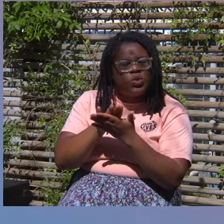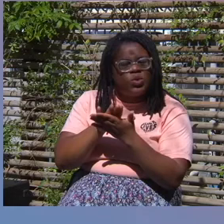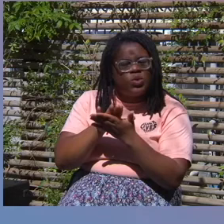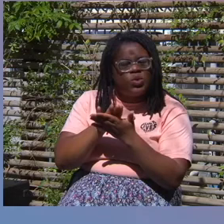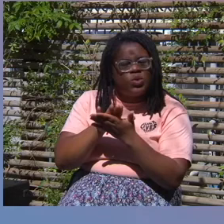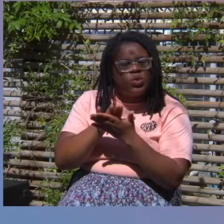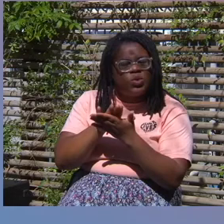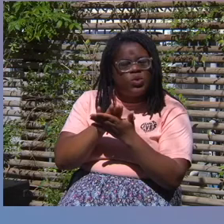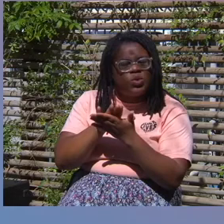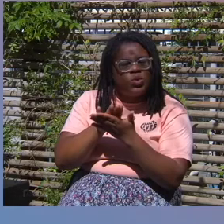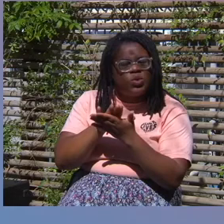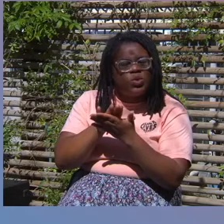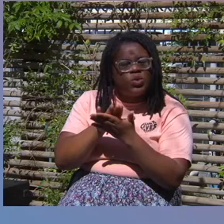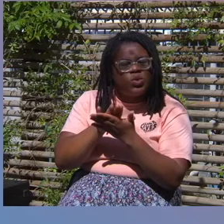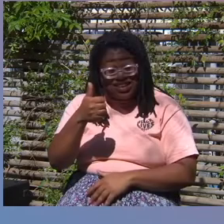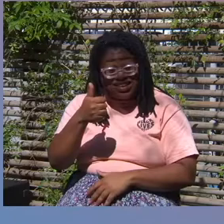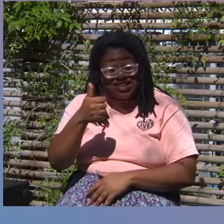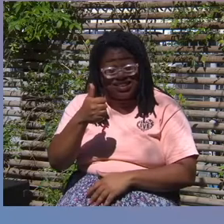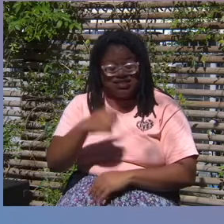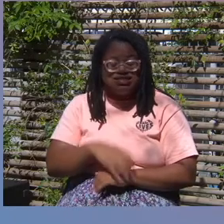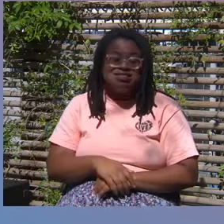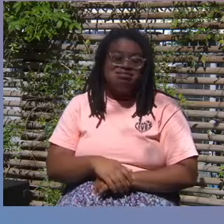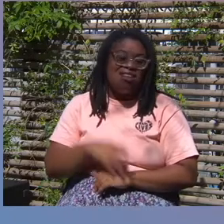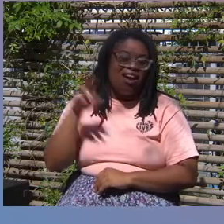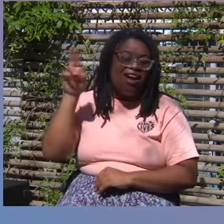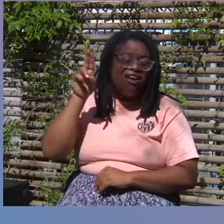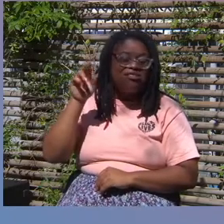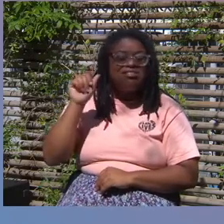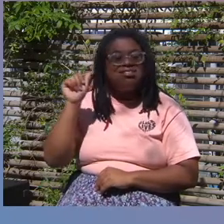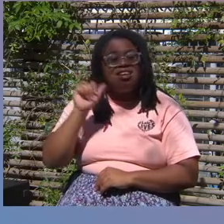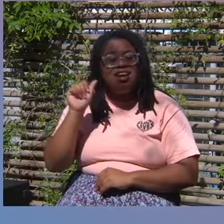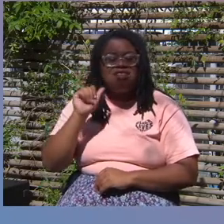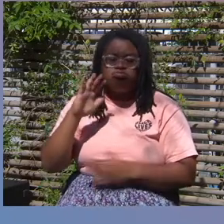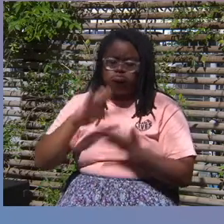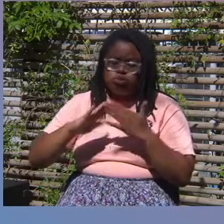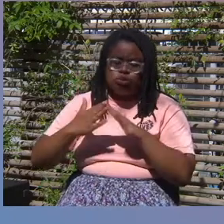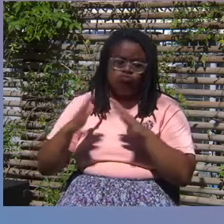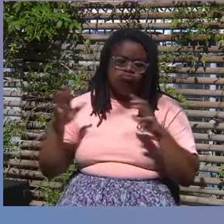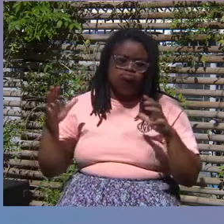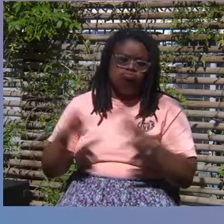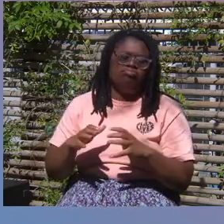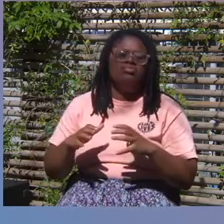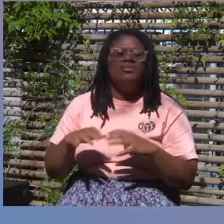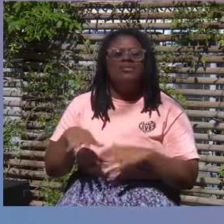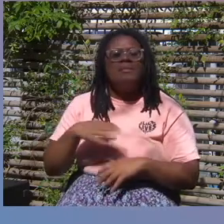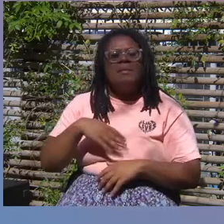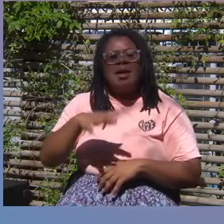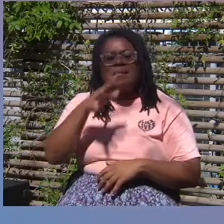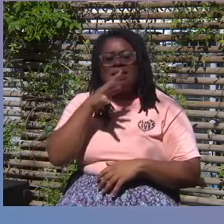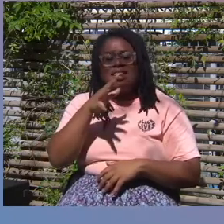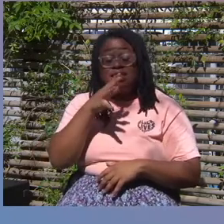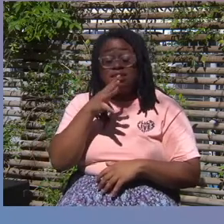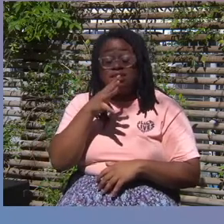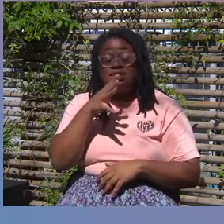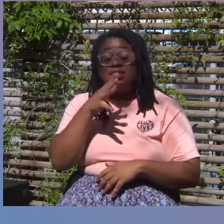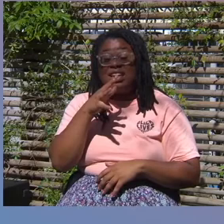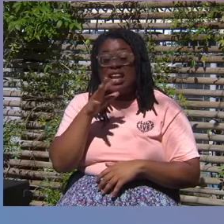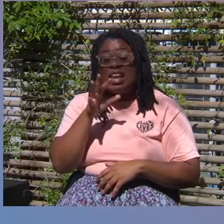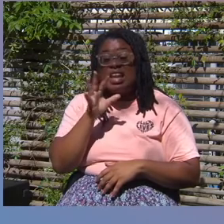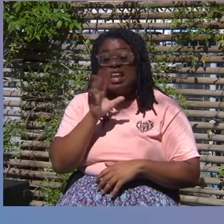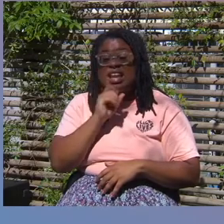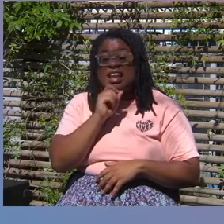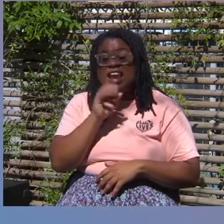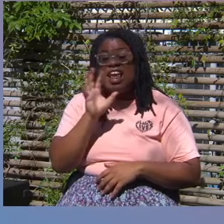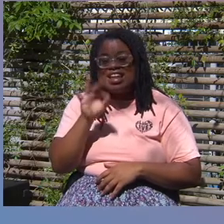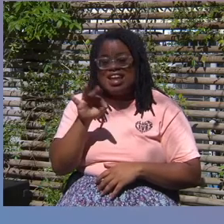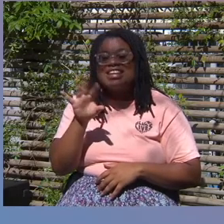had birthed 10 children, uncles and aunts, and there was a community. You know, my mother was, my mother is 99